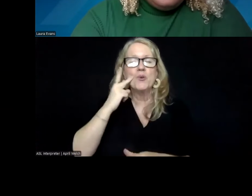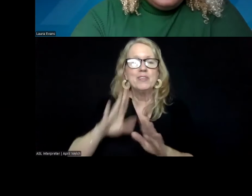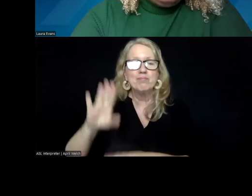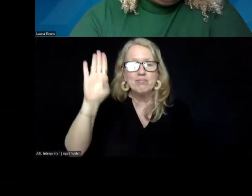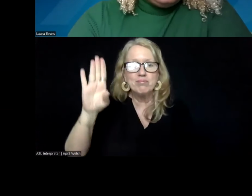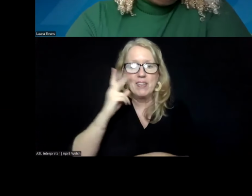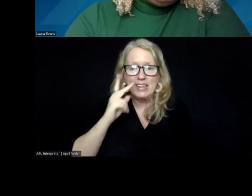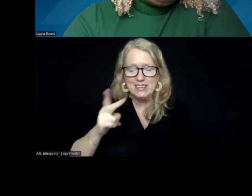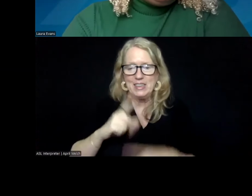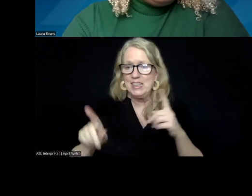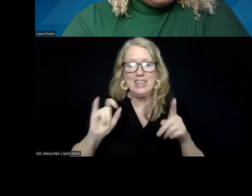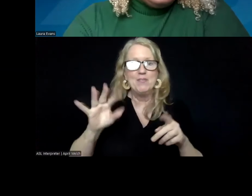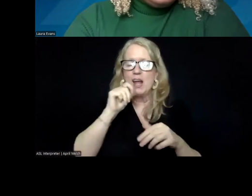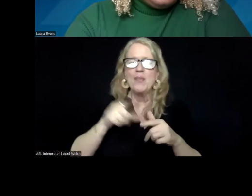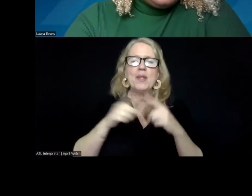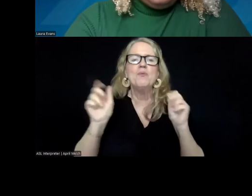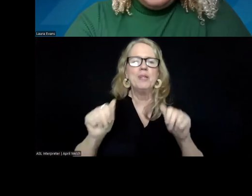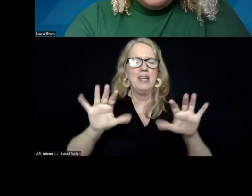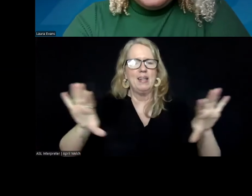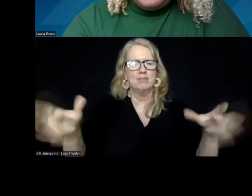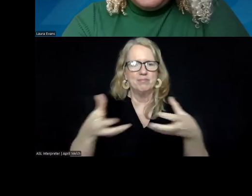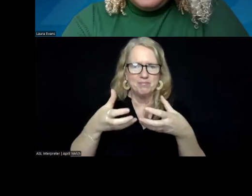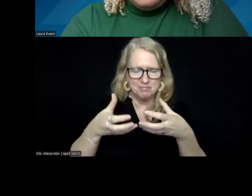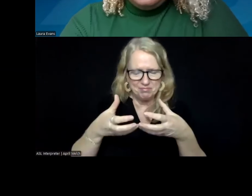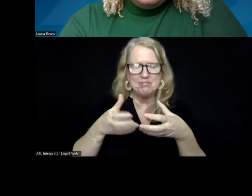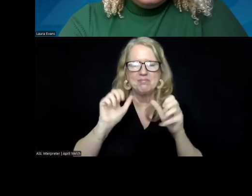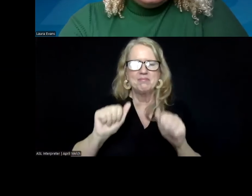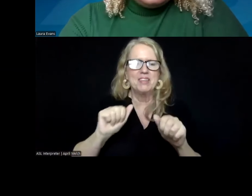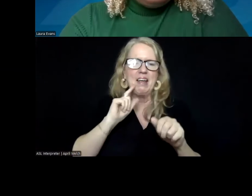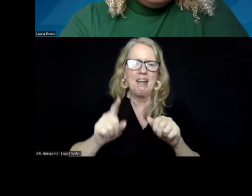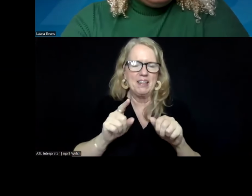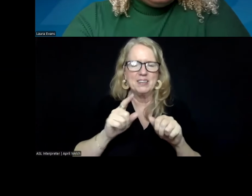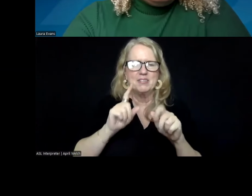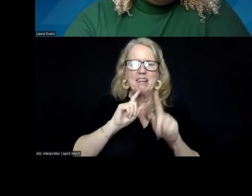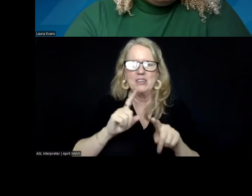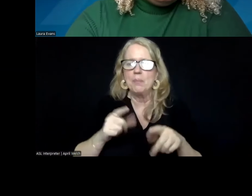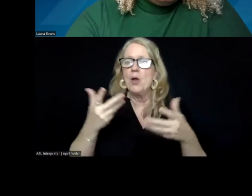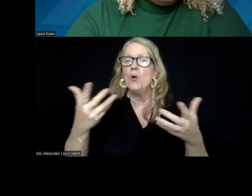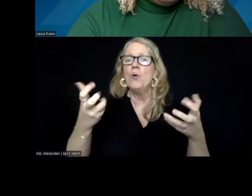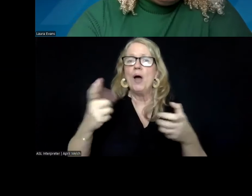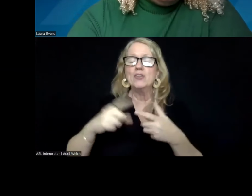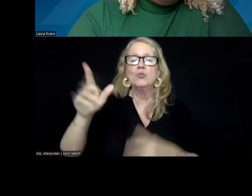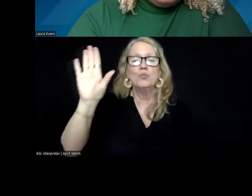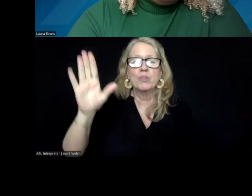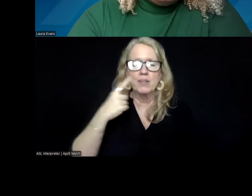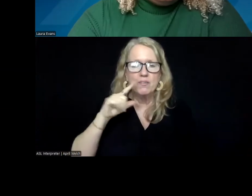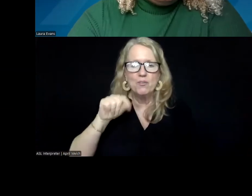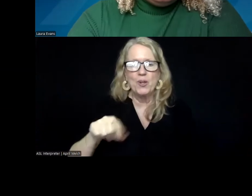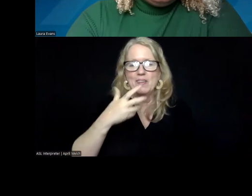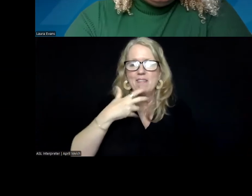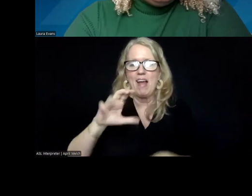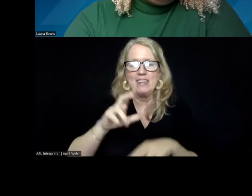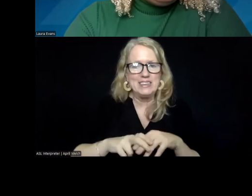see. If not, we can do this as a collective. Anybody want to volunteer for the crisis hot